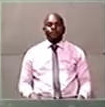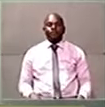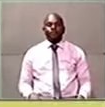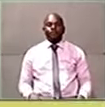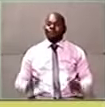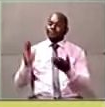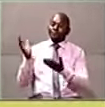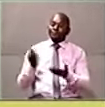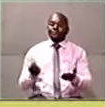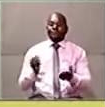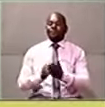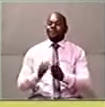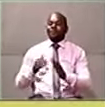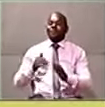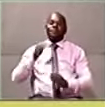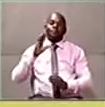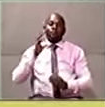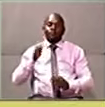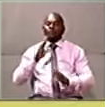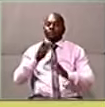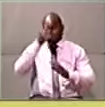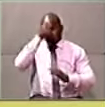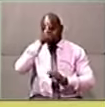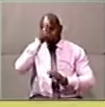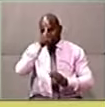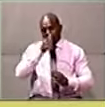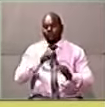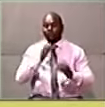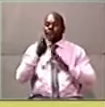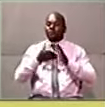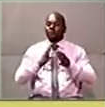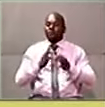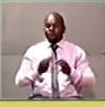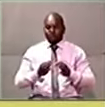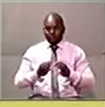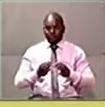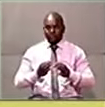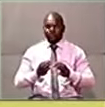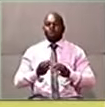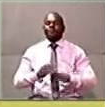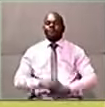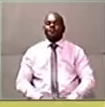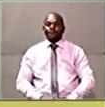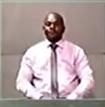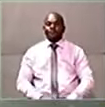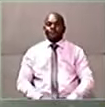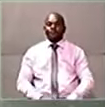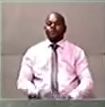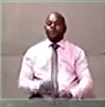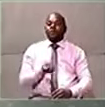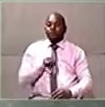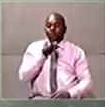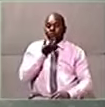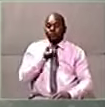Warm welcome once again. My name is Michael Jordan Lukoma with Muhammad Mugalu on our sign language interpretation. Horticulture